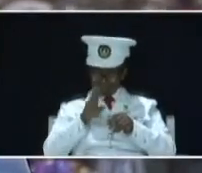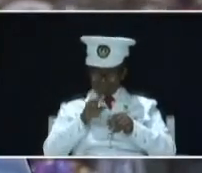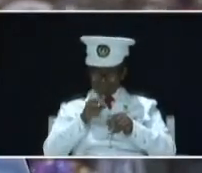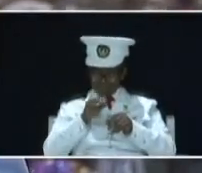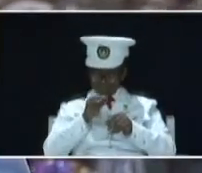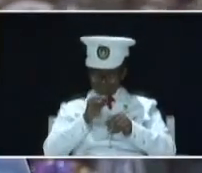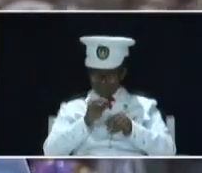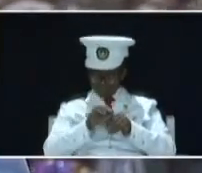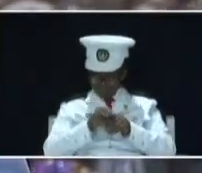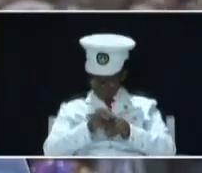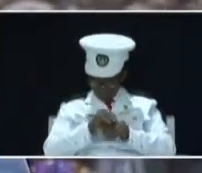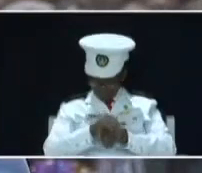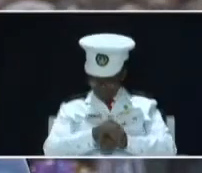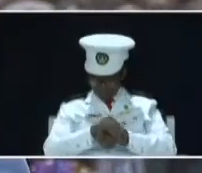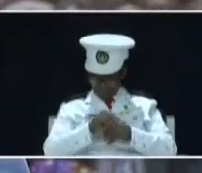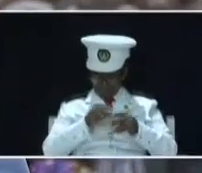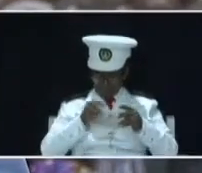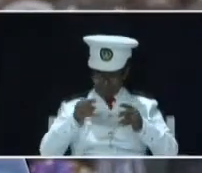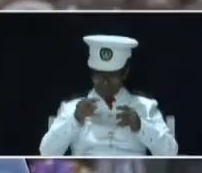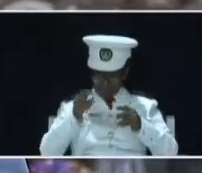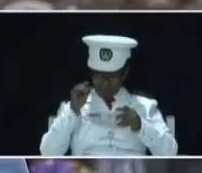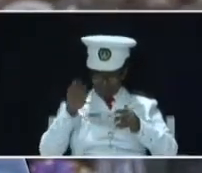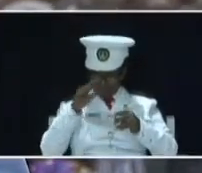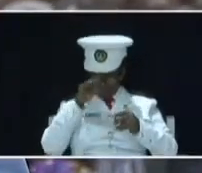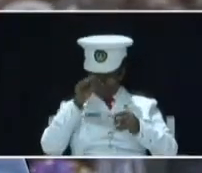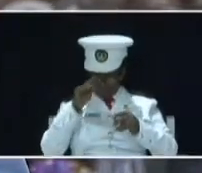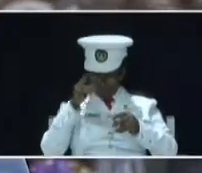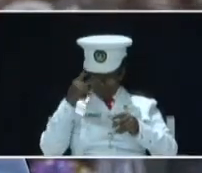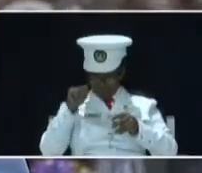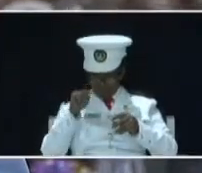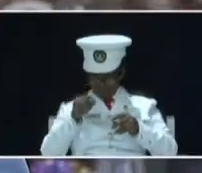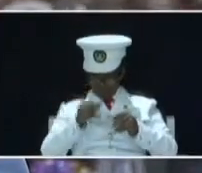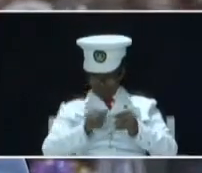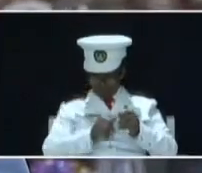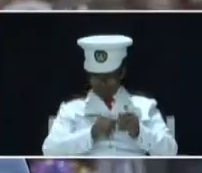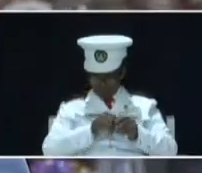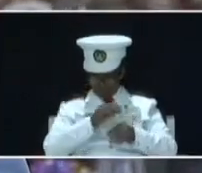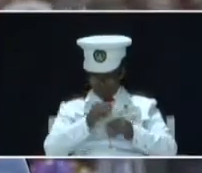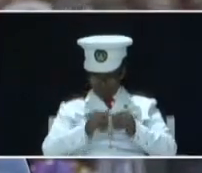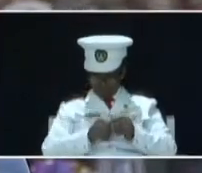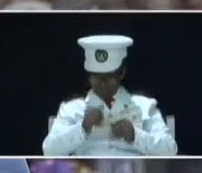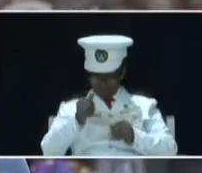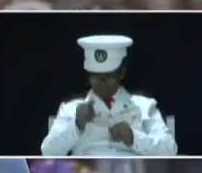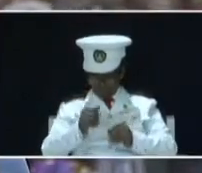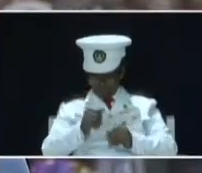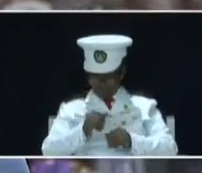For almost 3.5 years, he didn't catch a single man.